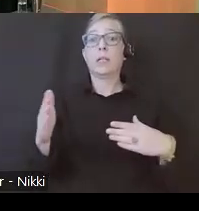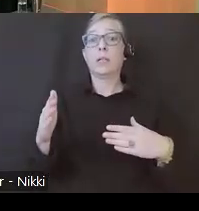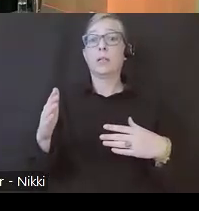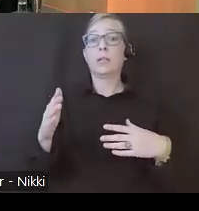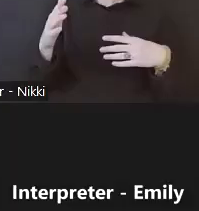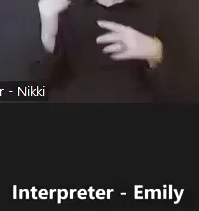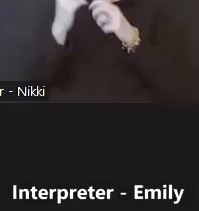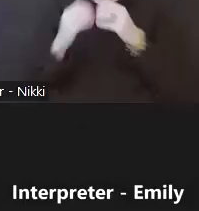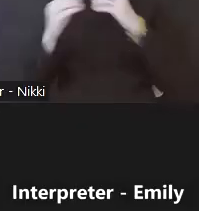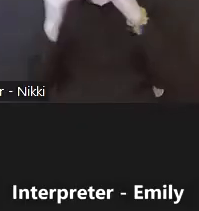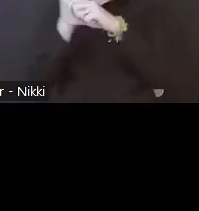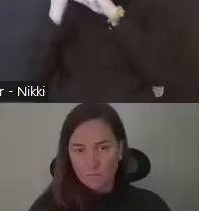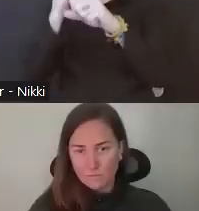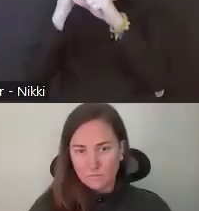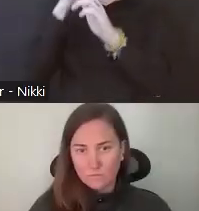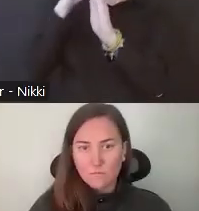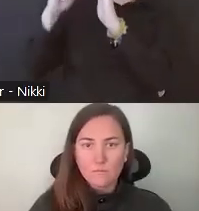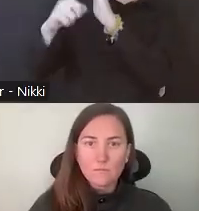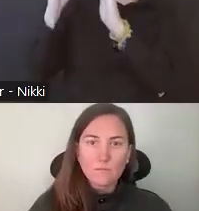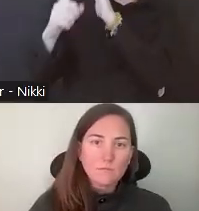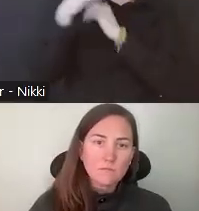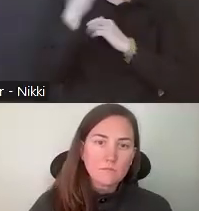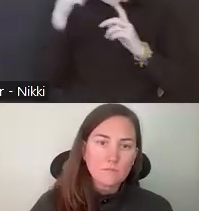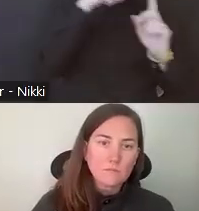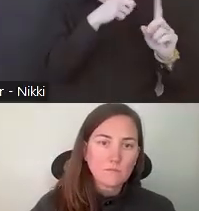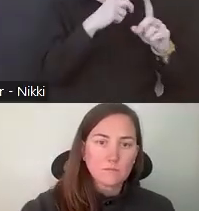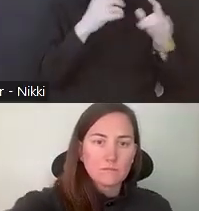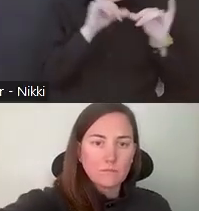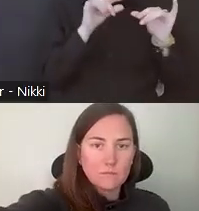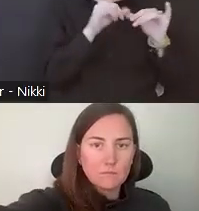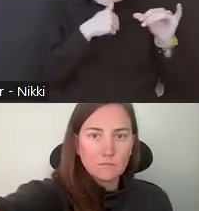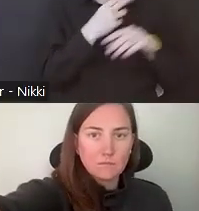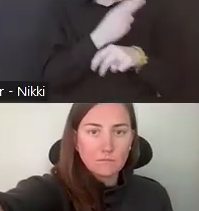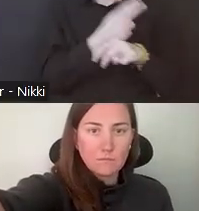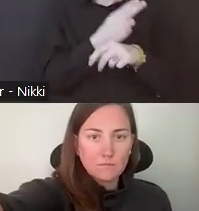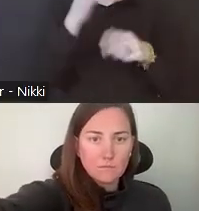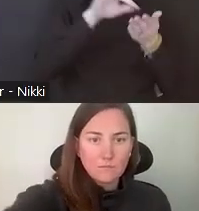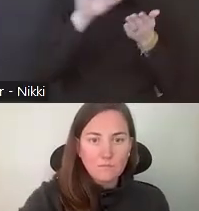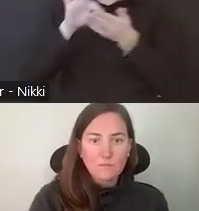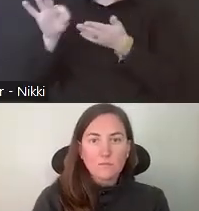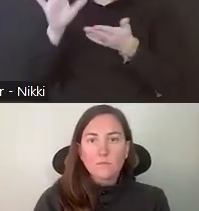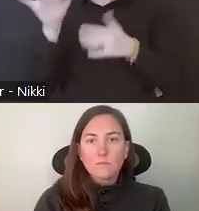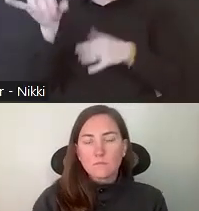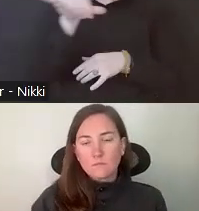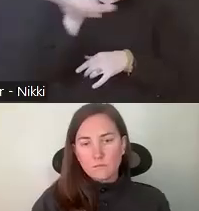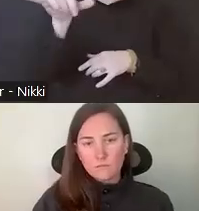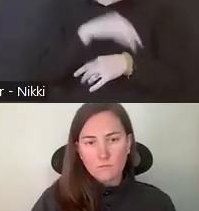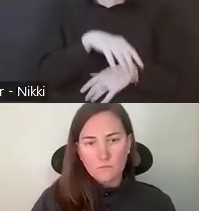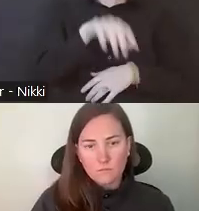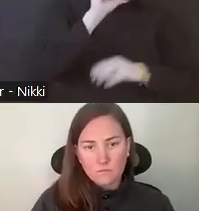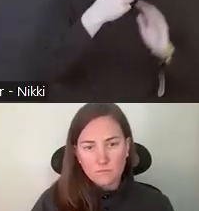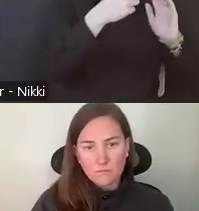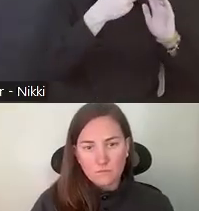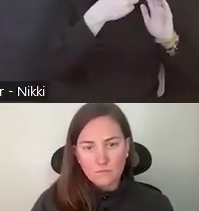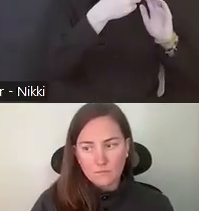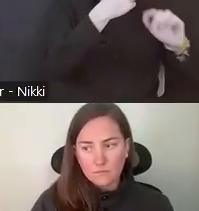this MUSAC measure that we're using. But as you can see here, the results, so AH minus are in blue.